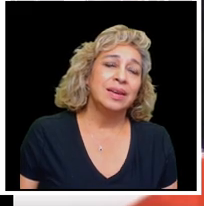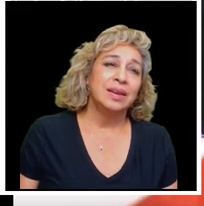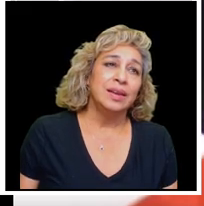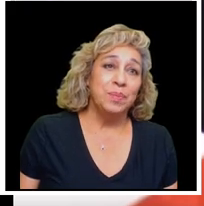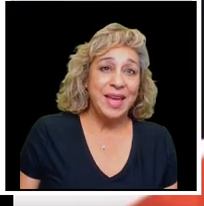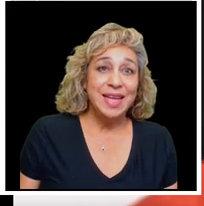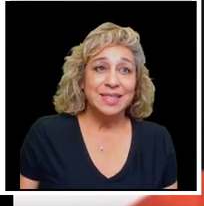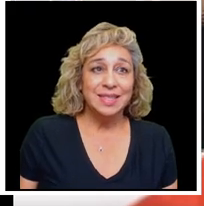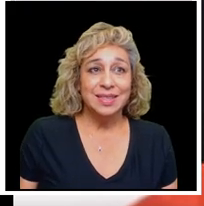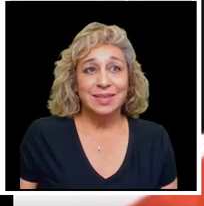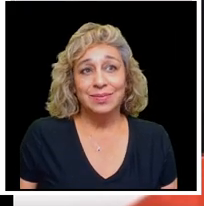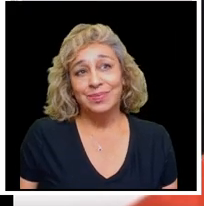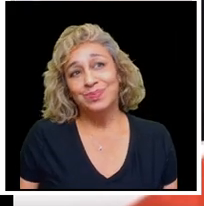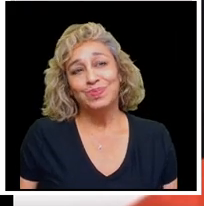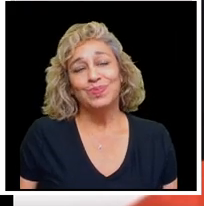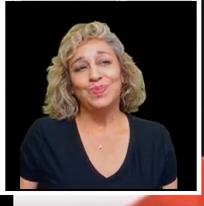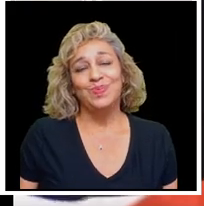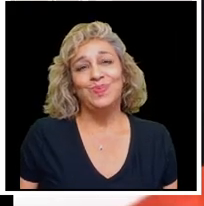beans